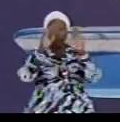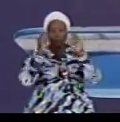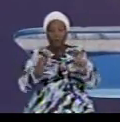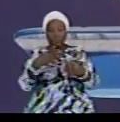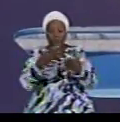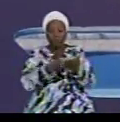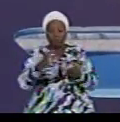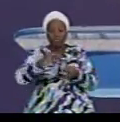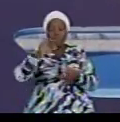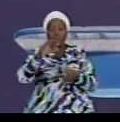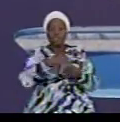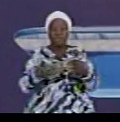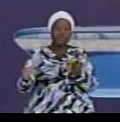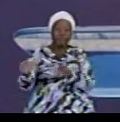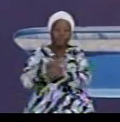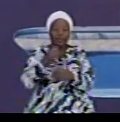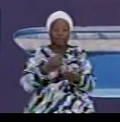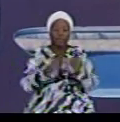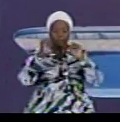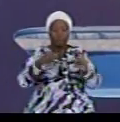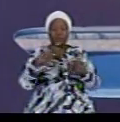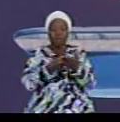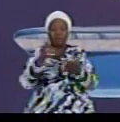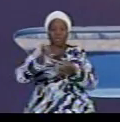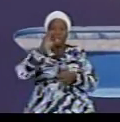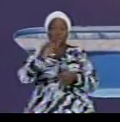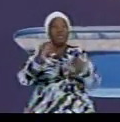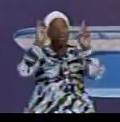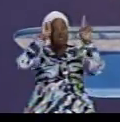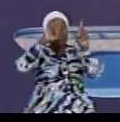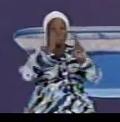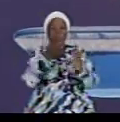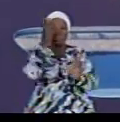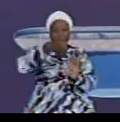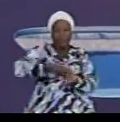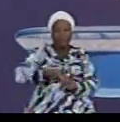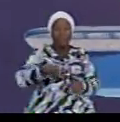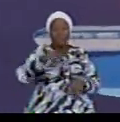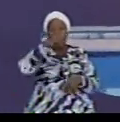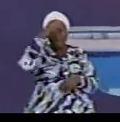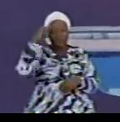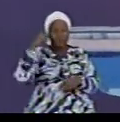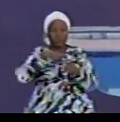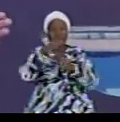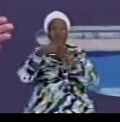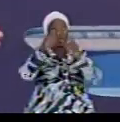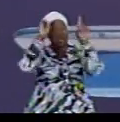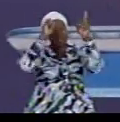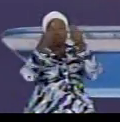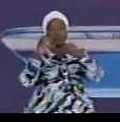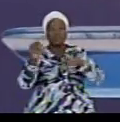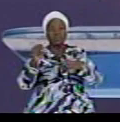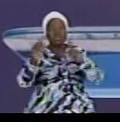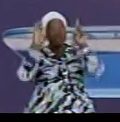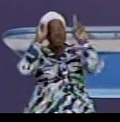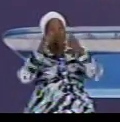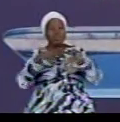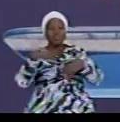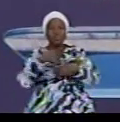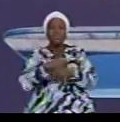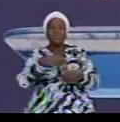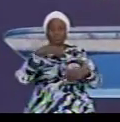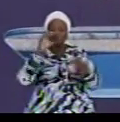power of the Holy Ghost, he is involved. Because when he comes, he will convict